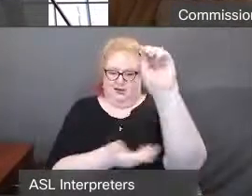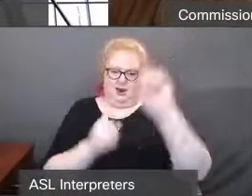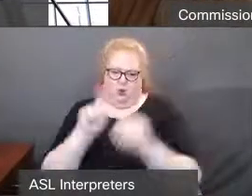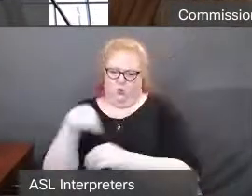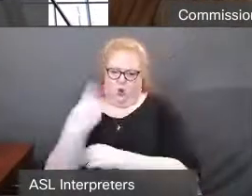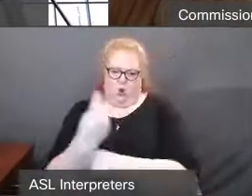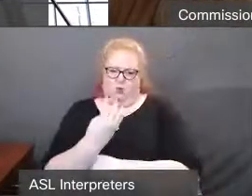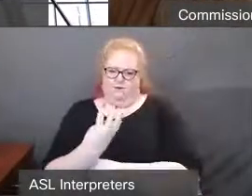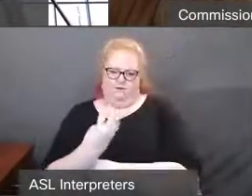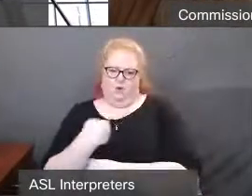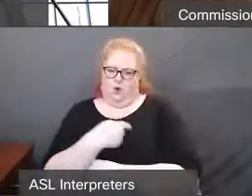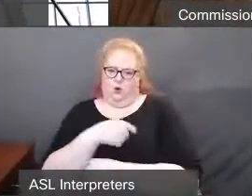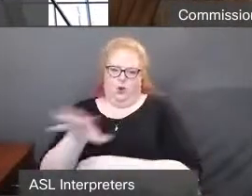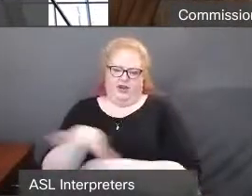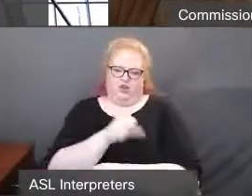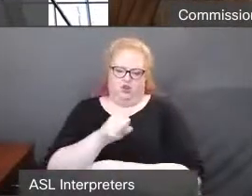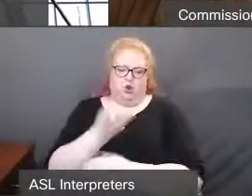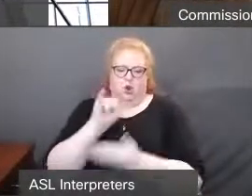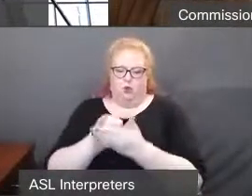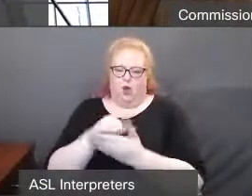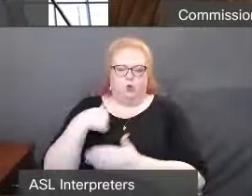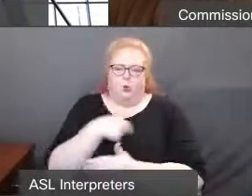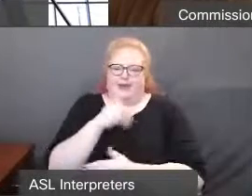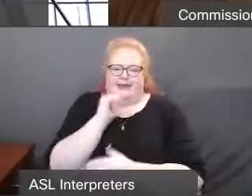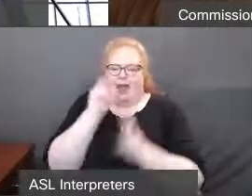We took them away. We did not leave them there.